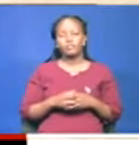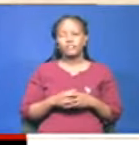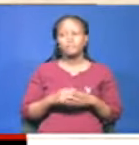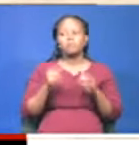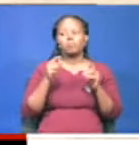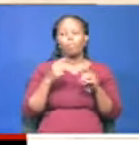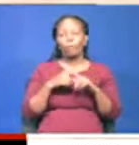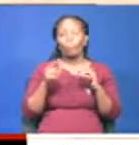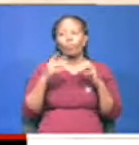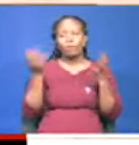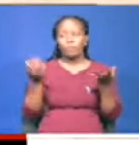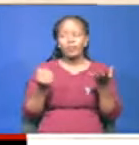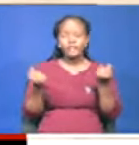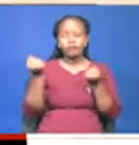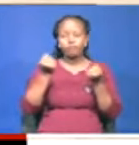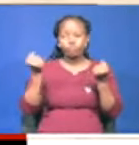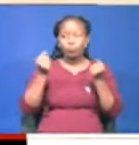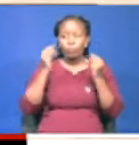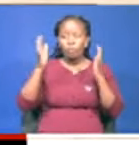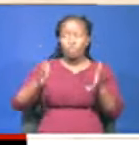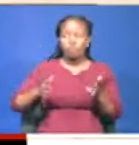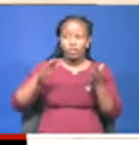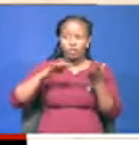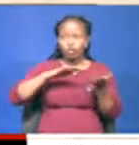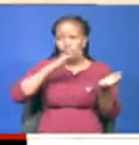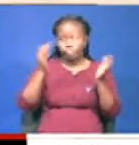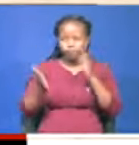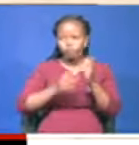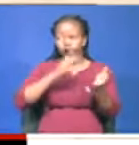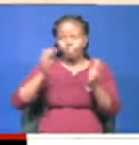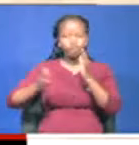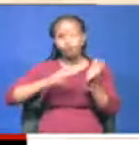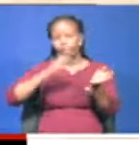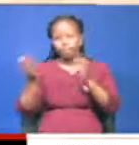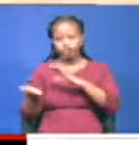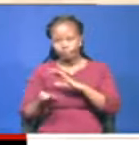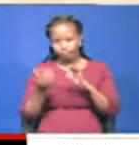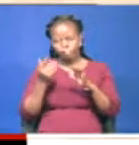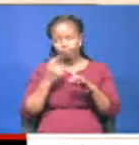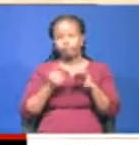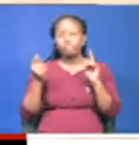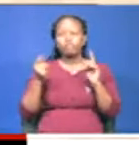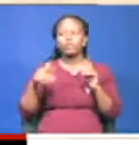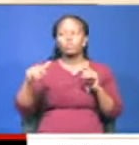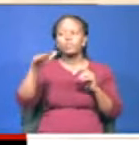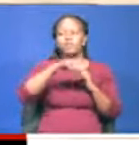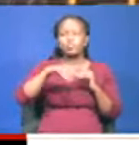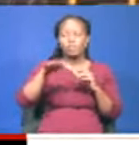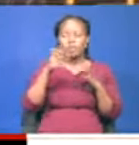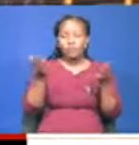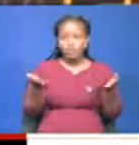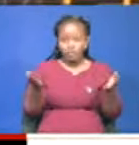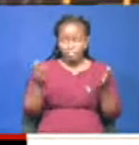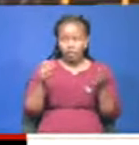vehicle rolled from the bridge onto the right side of, onto the left side of the road.